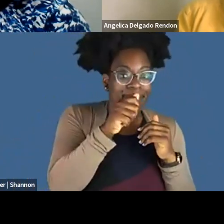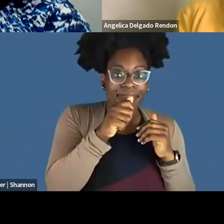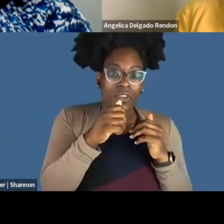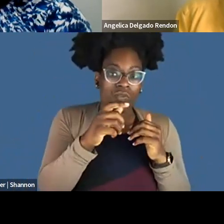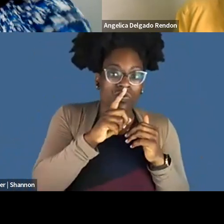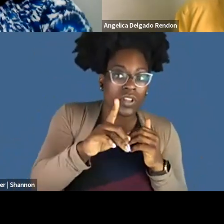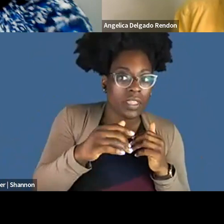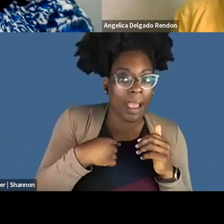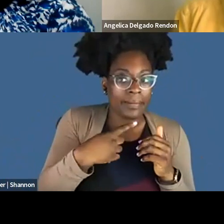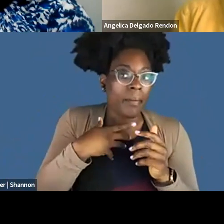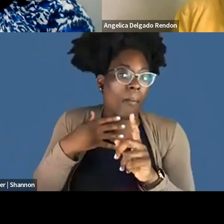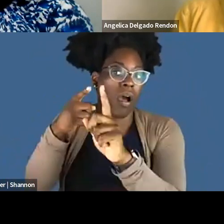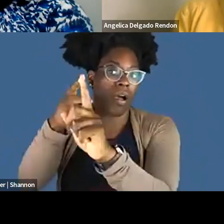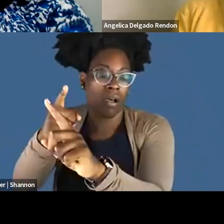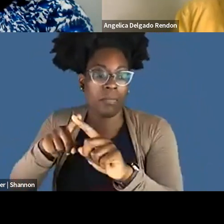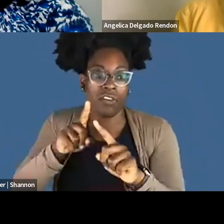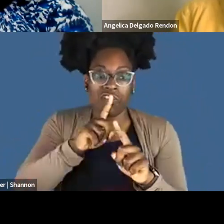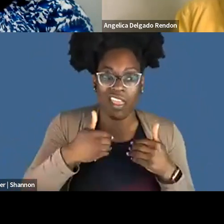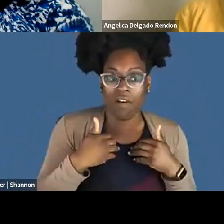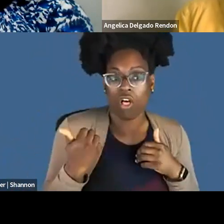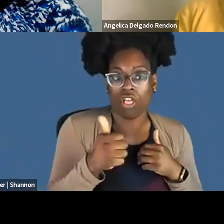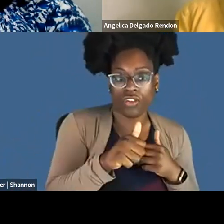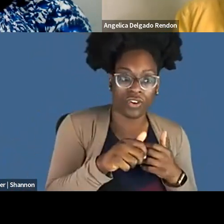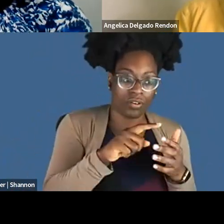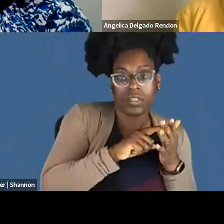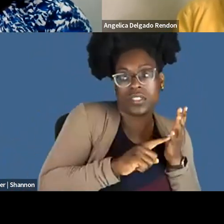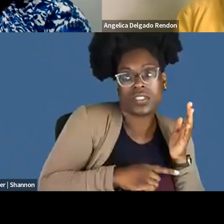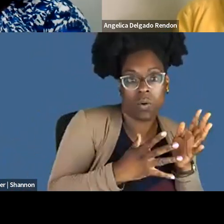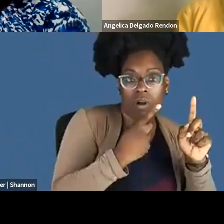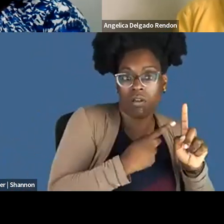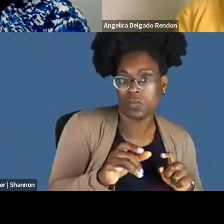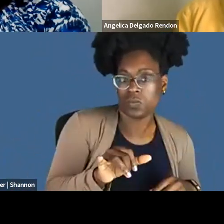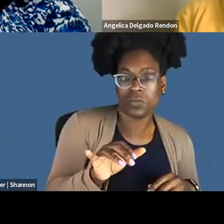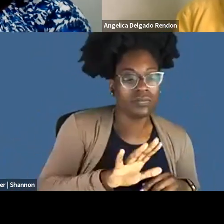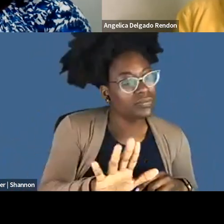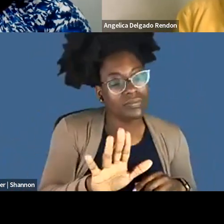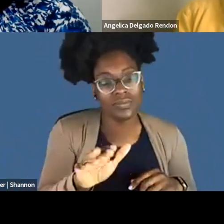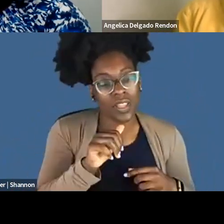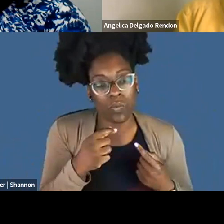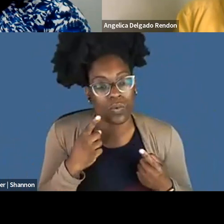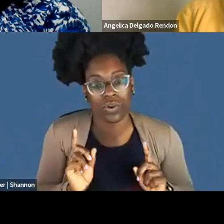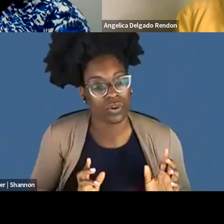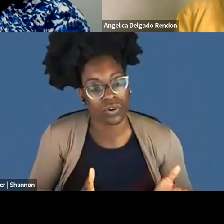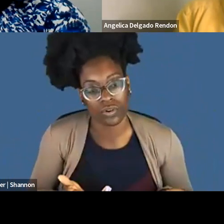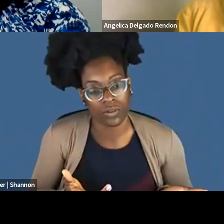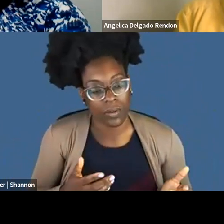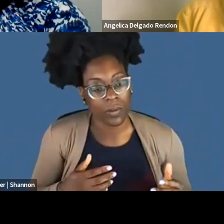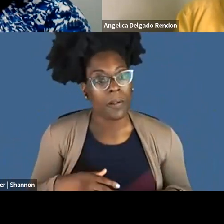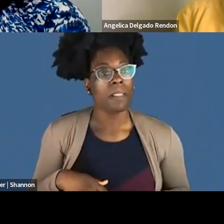equity. I feel like for so long, we have been in a space where we'll come to the